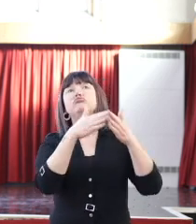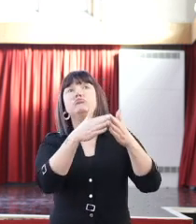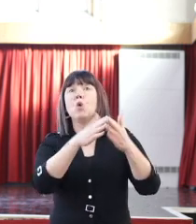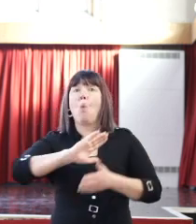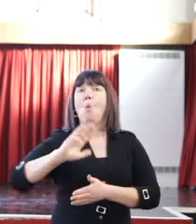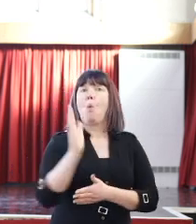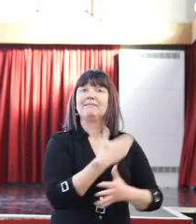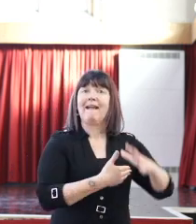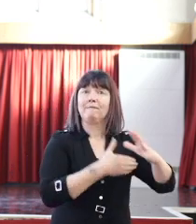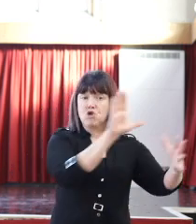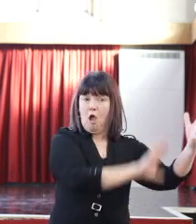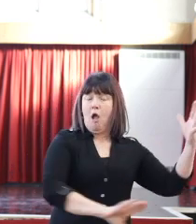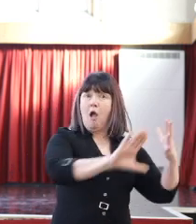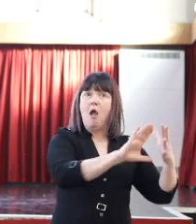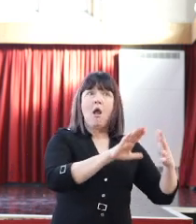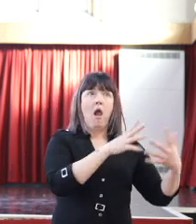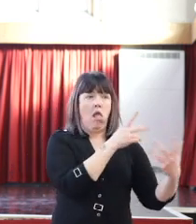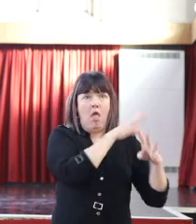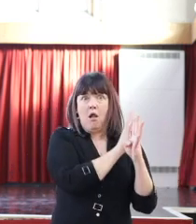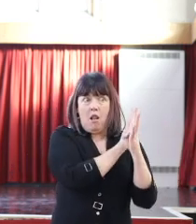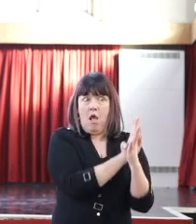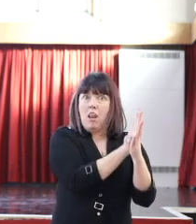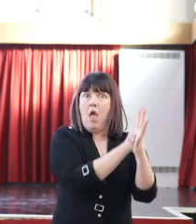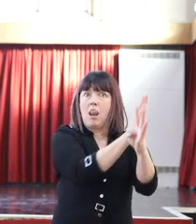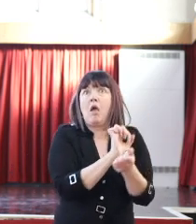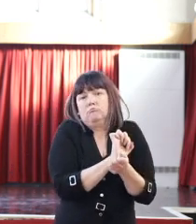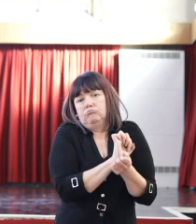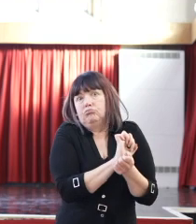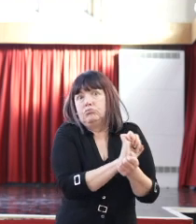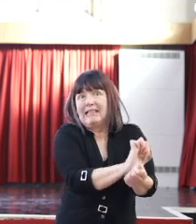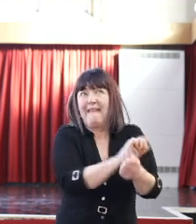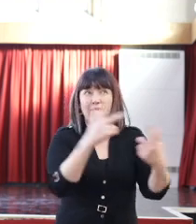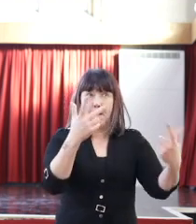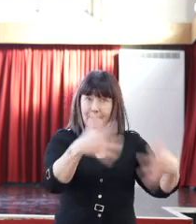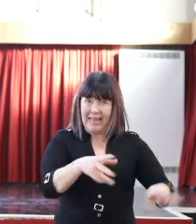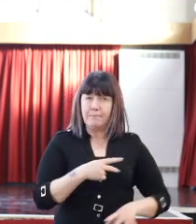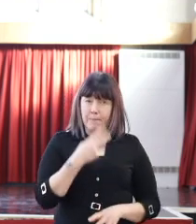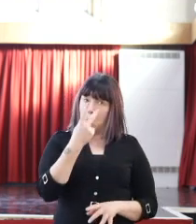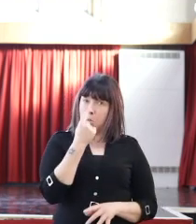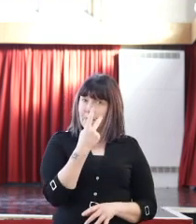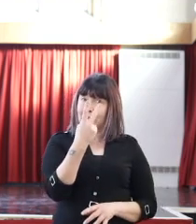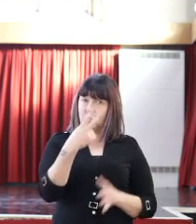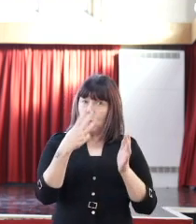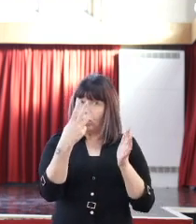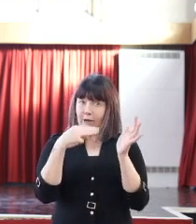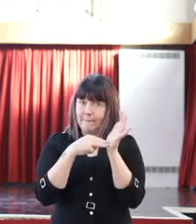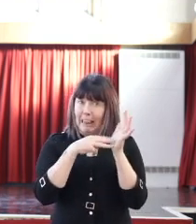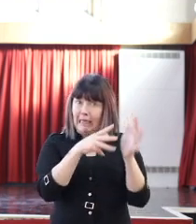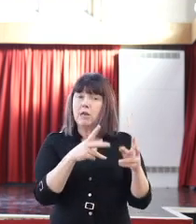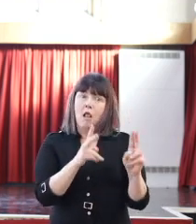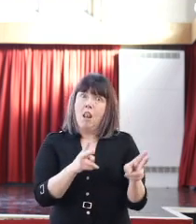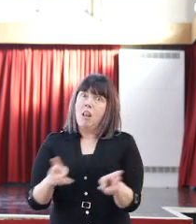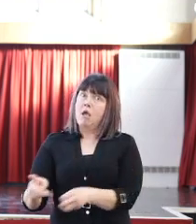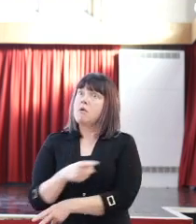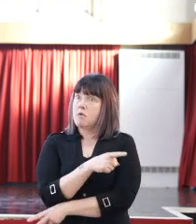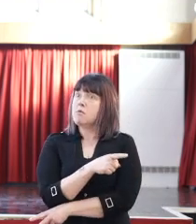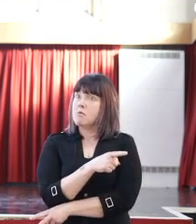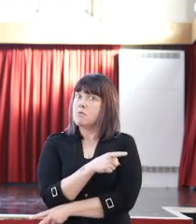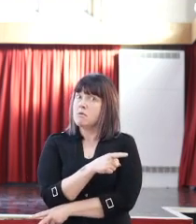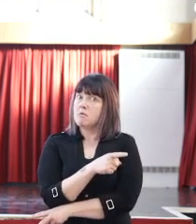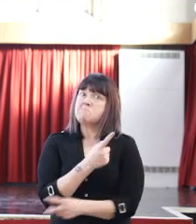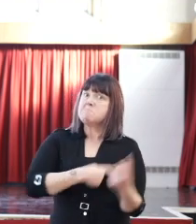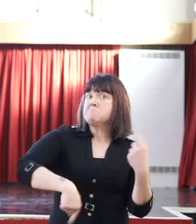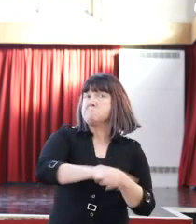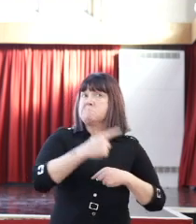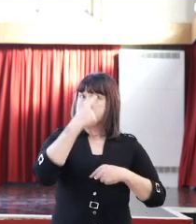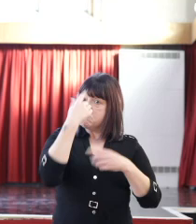America. It's estimated that as many as 2 million enslaved people died on this journey. Norfolk both profited off slavery and supported